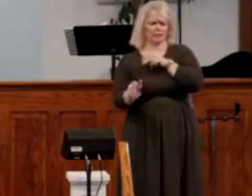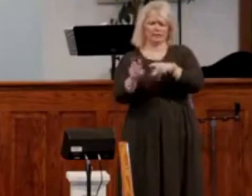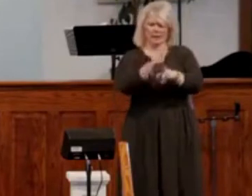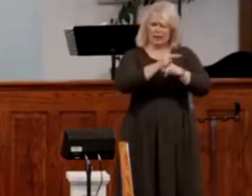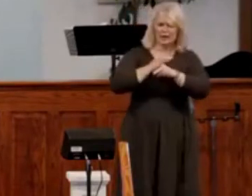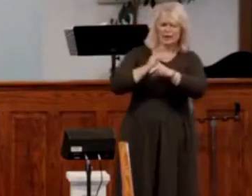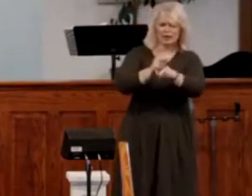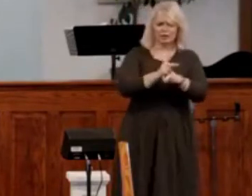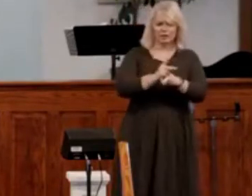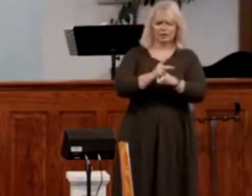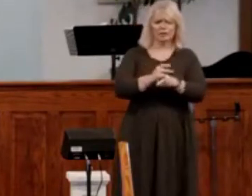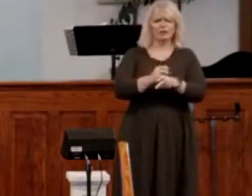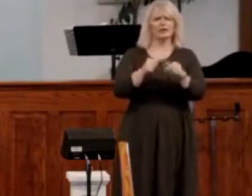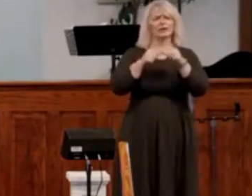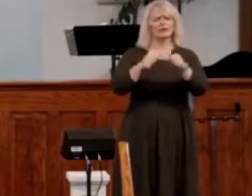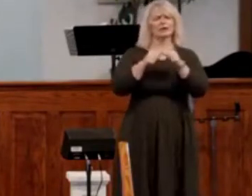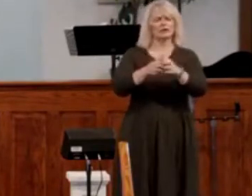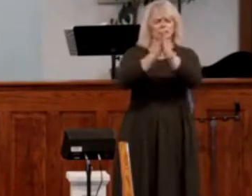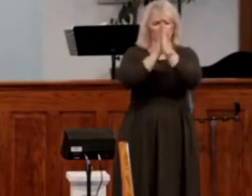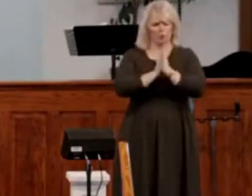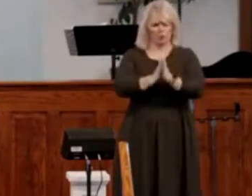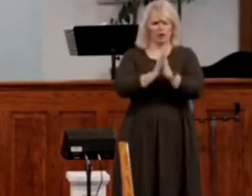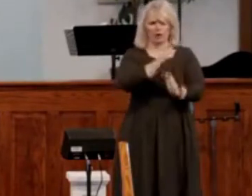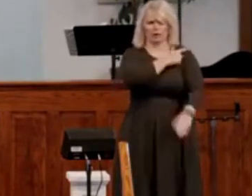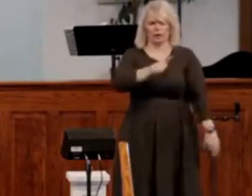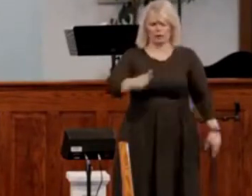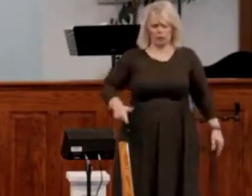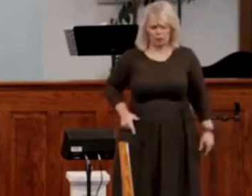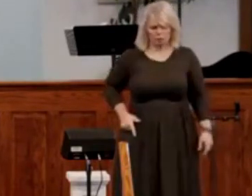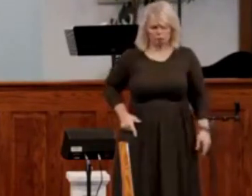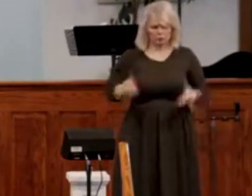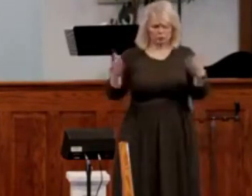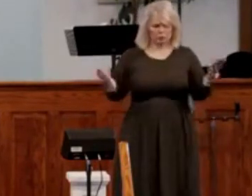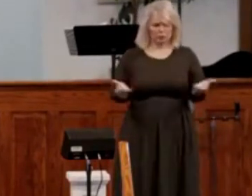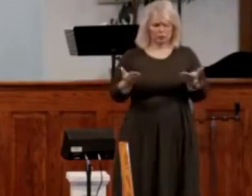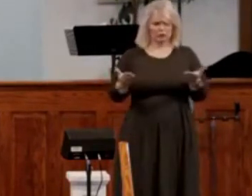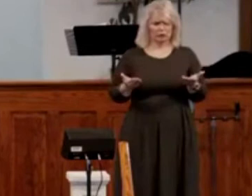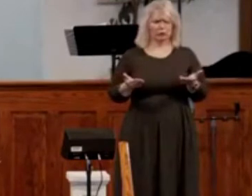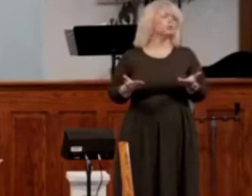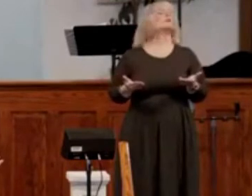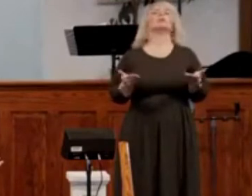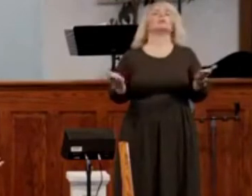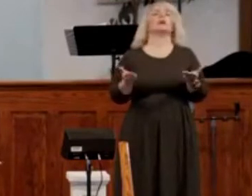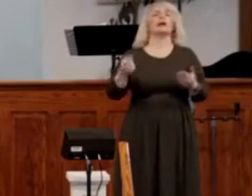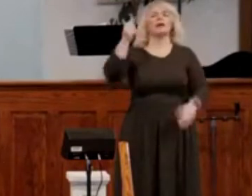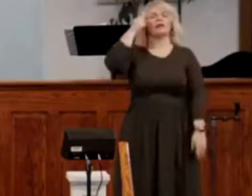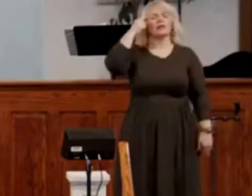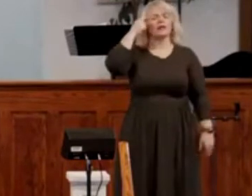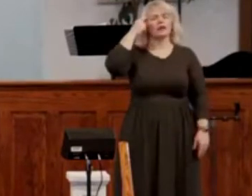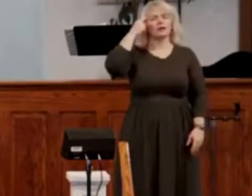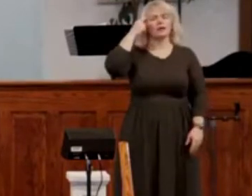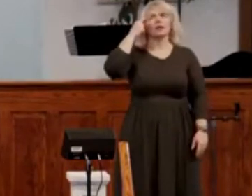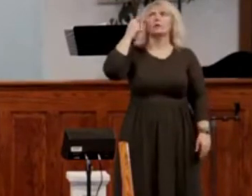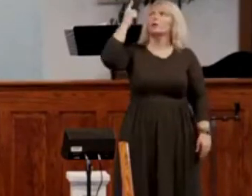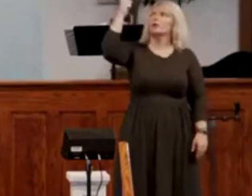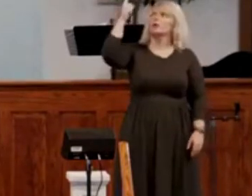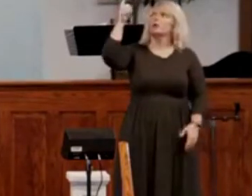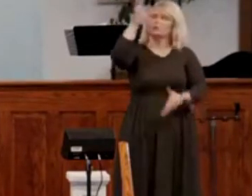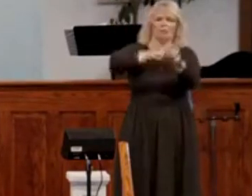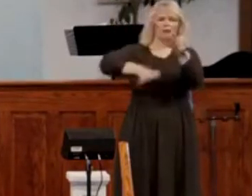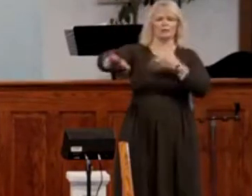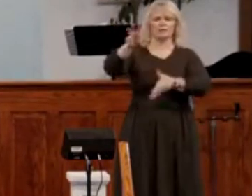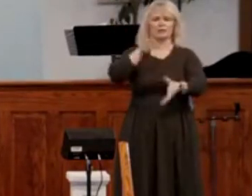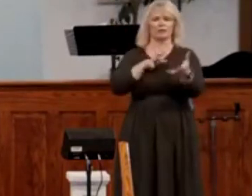So I need to be constantly praying, Lord, here's what I think I'm going to do today. Here's my calendar. Now you mess it up. You do what you need